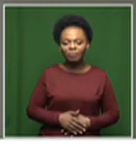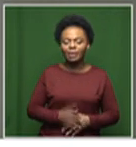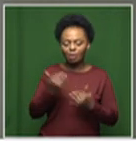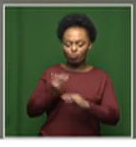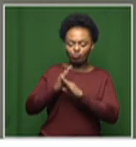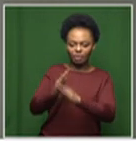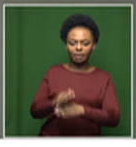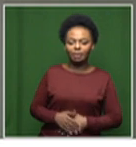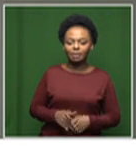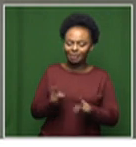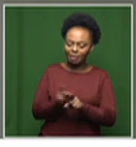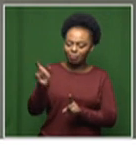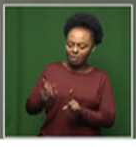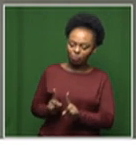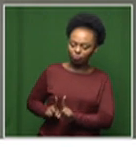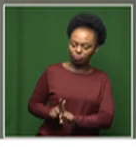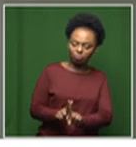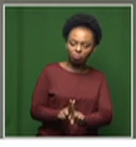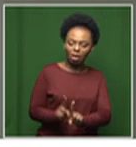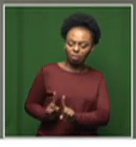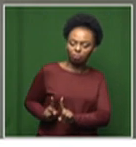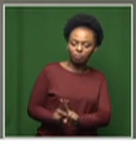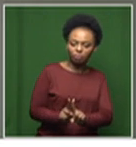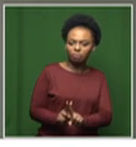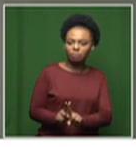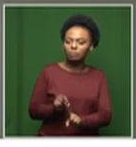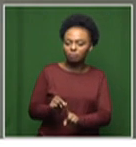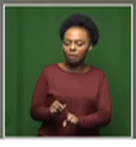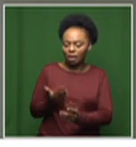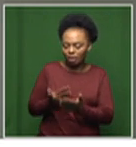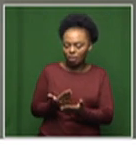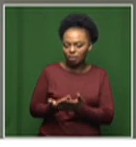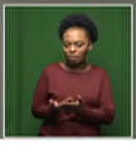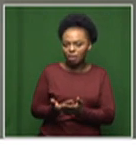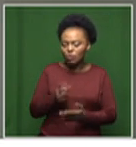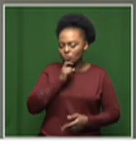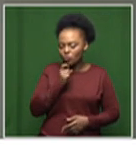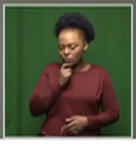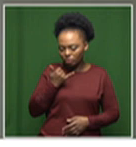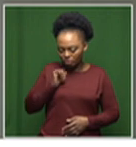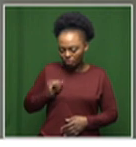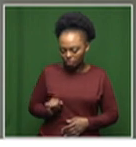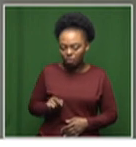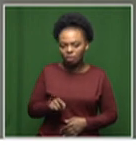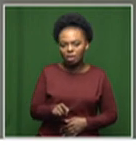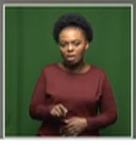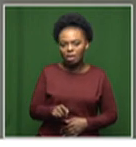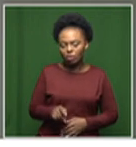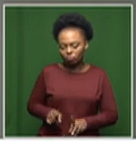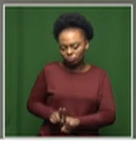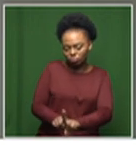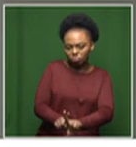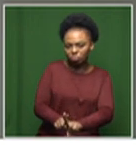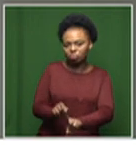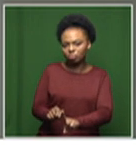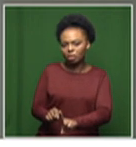very close proximity with the contactless enabled point of sale device and the card being exactly in the same direction for